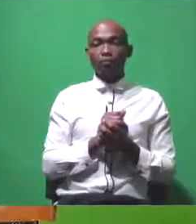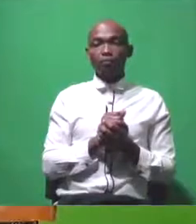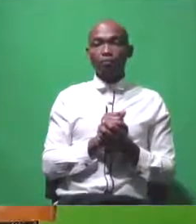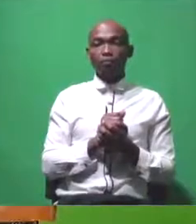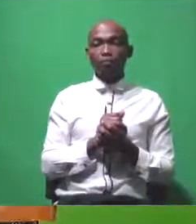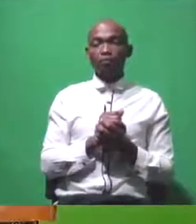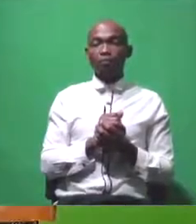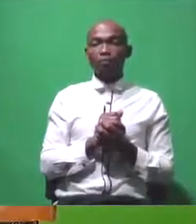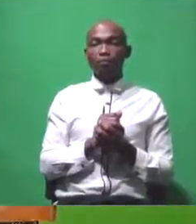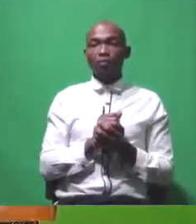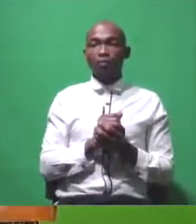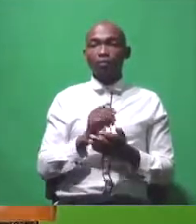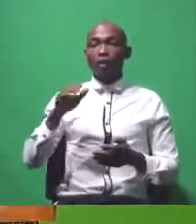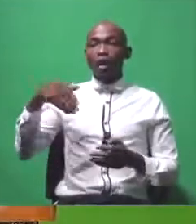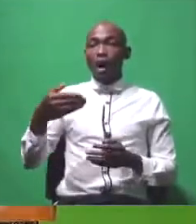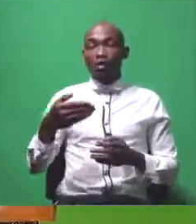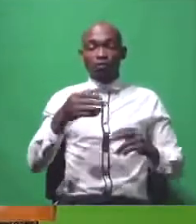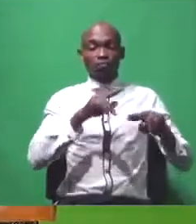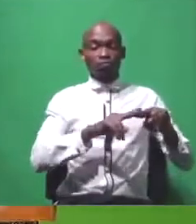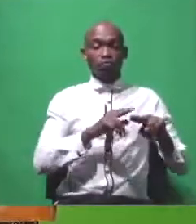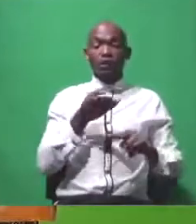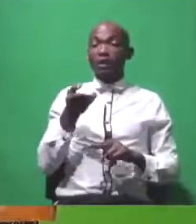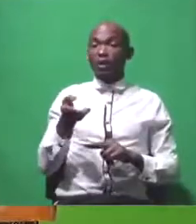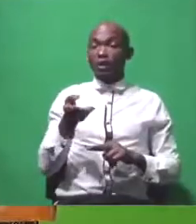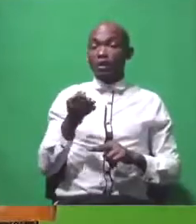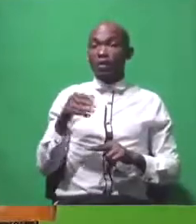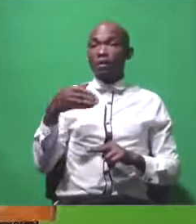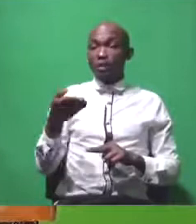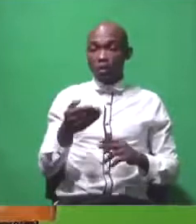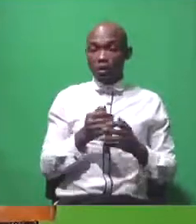after putting there, you got that